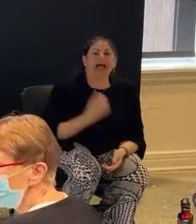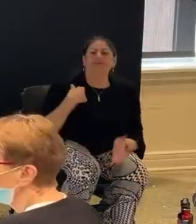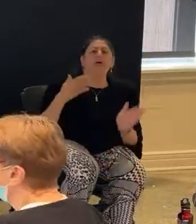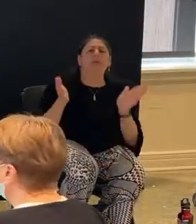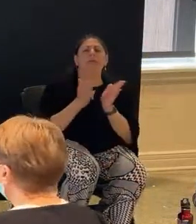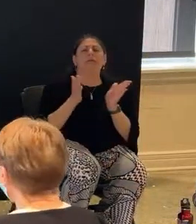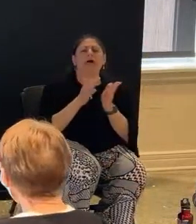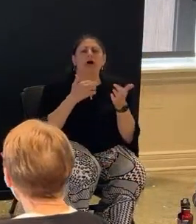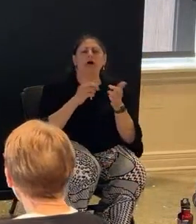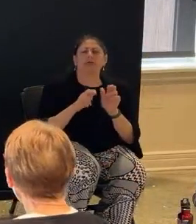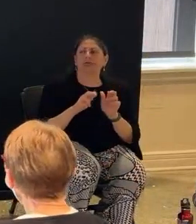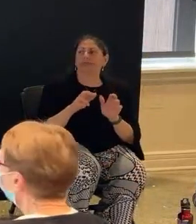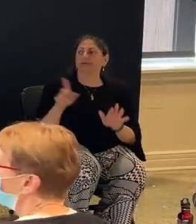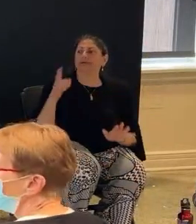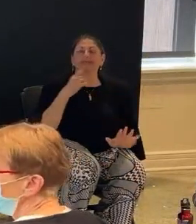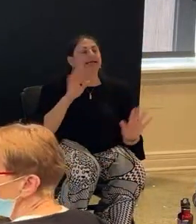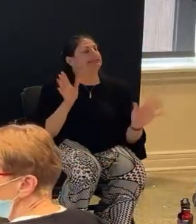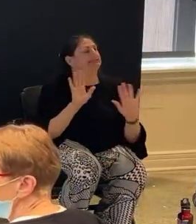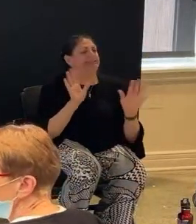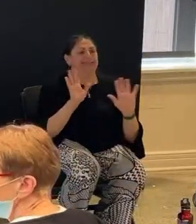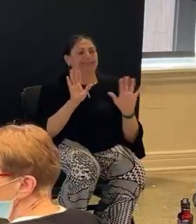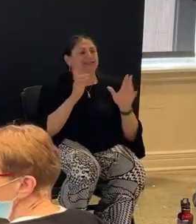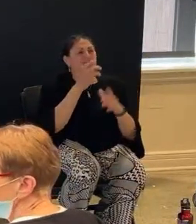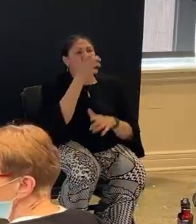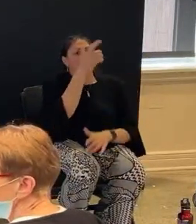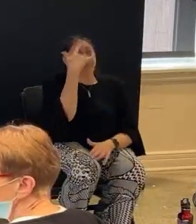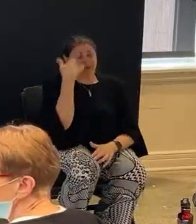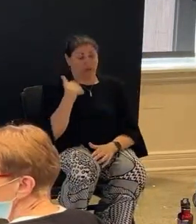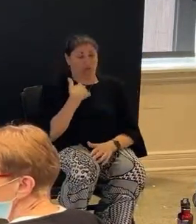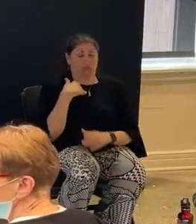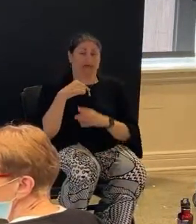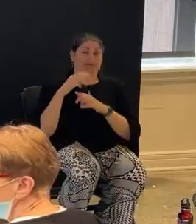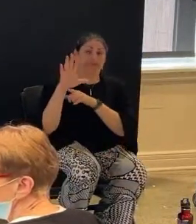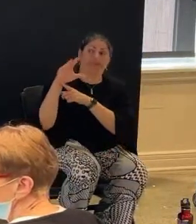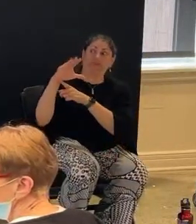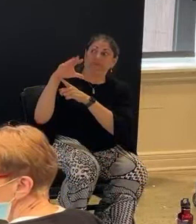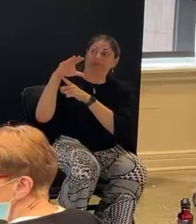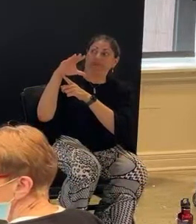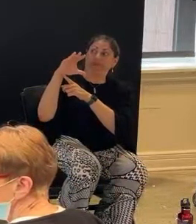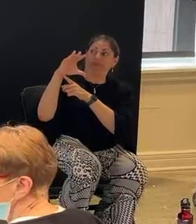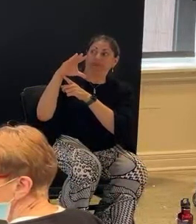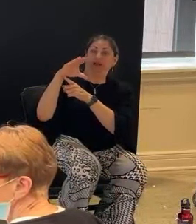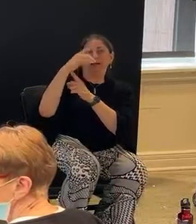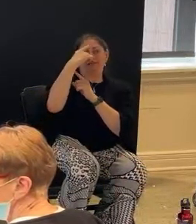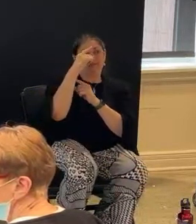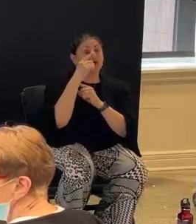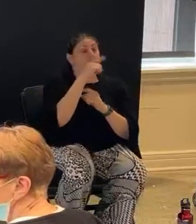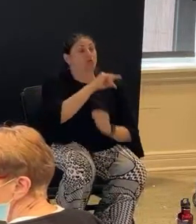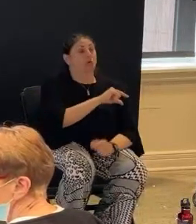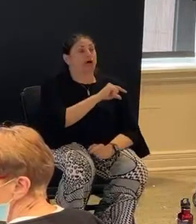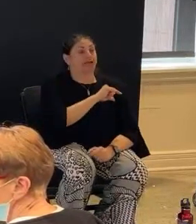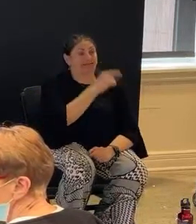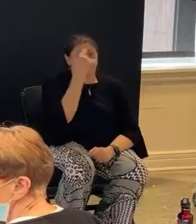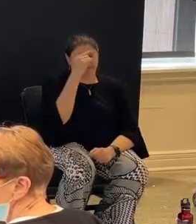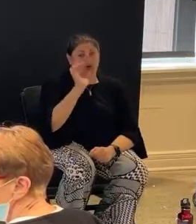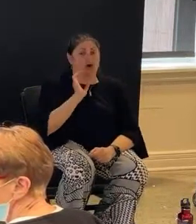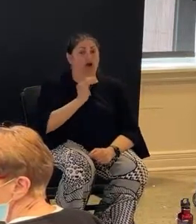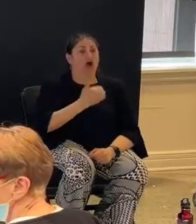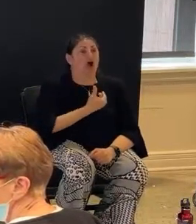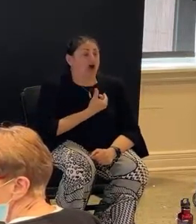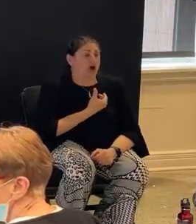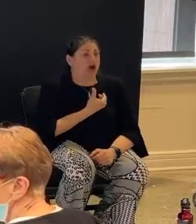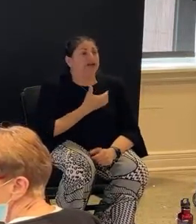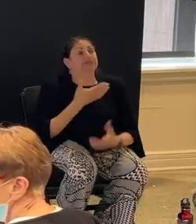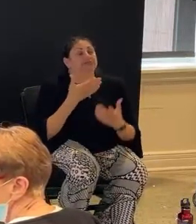Yeah. Please not yell because we are recording this. And so for the quality of our recording and for those who might need to be able to hear